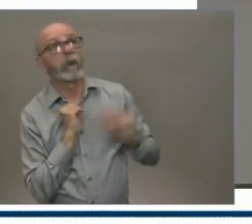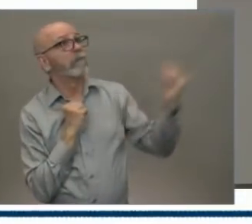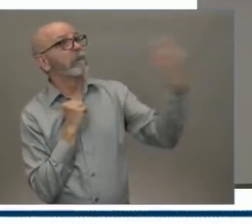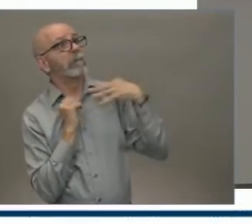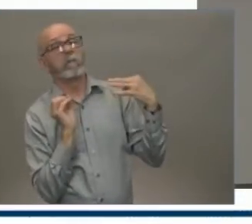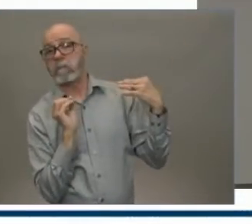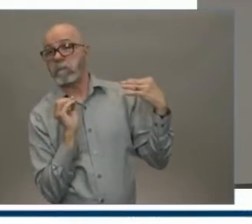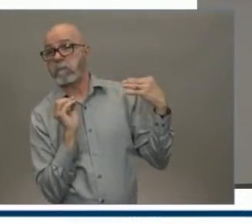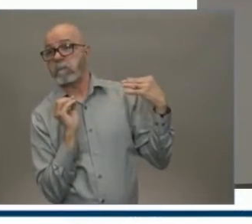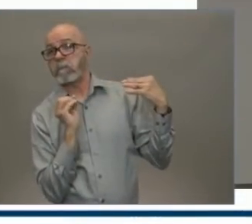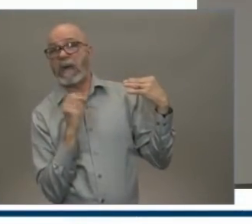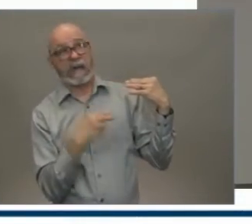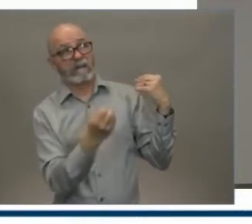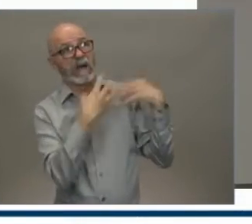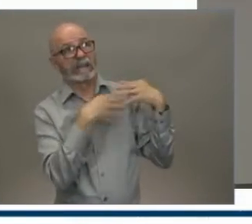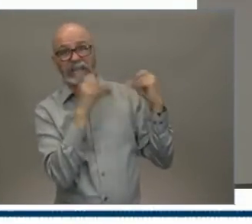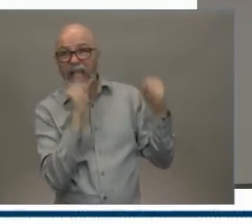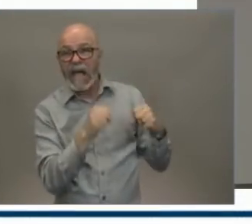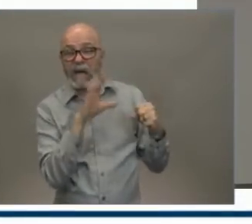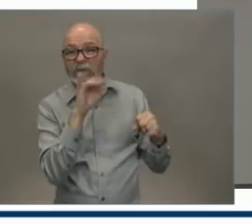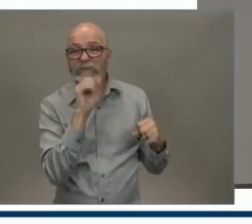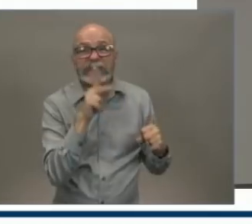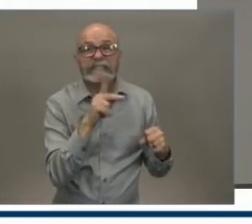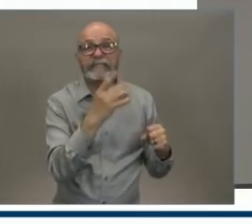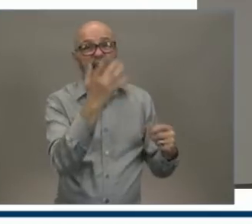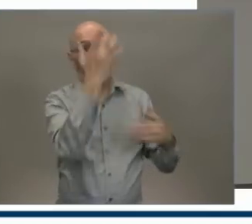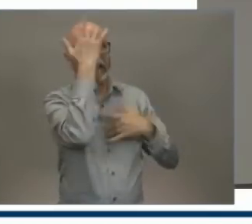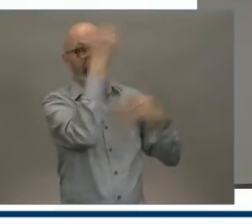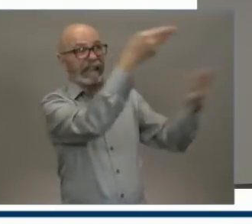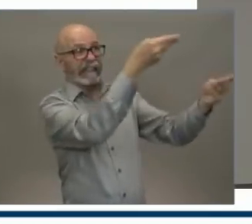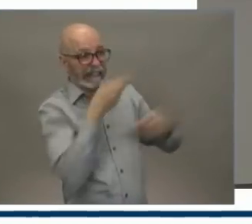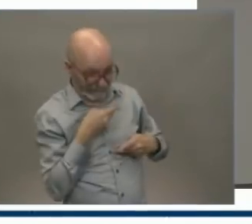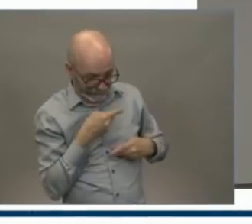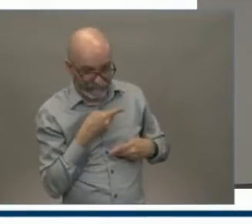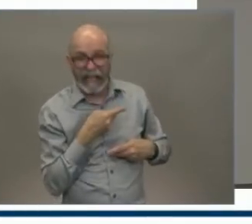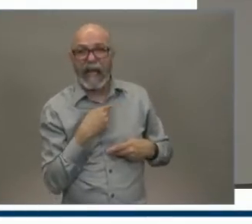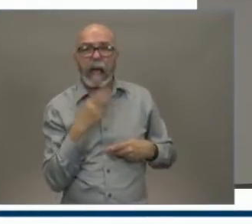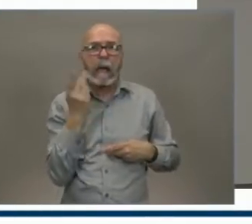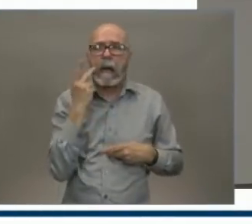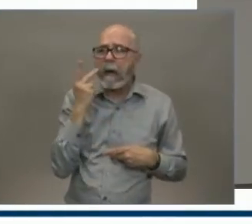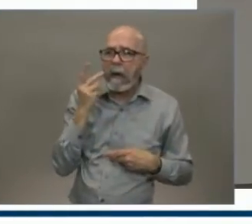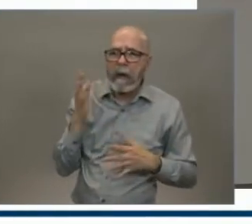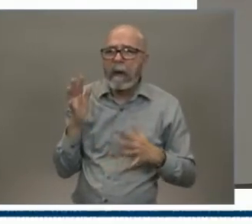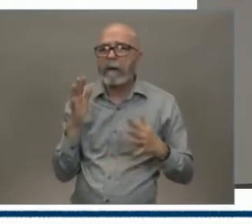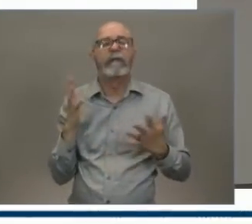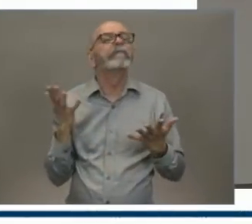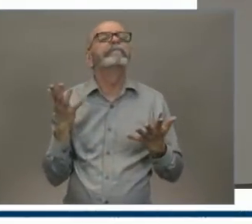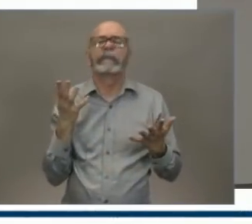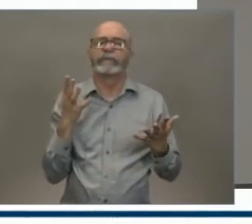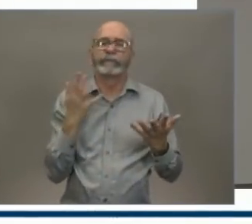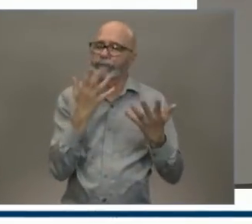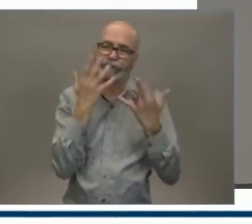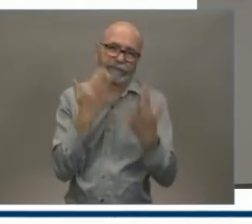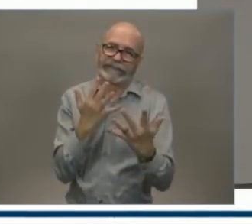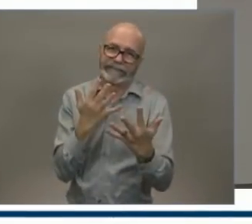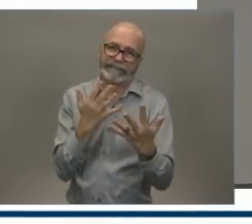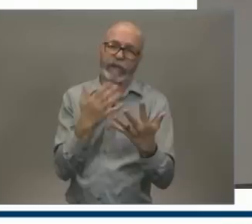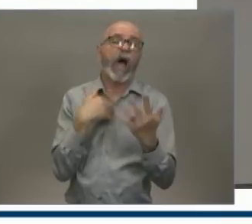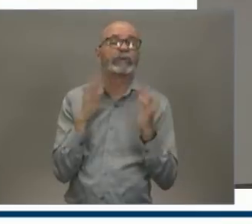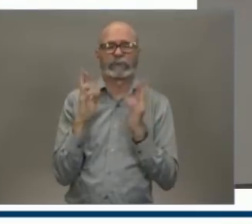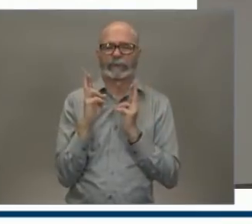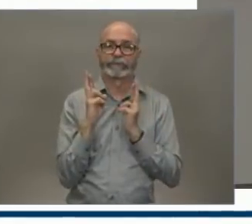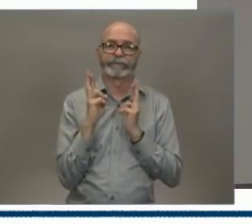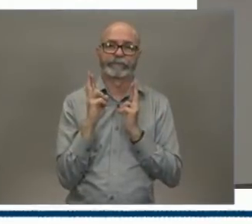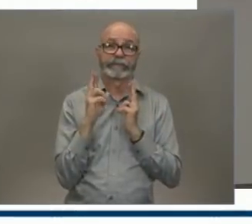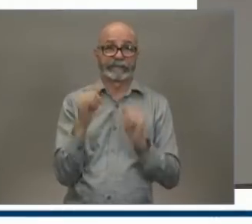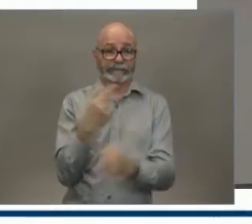being introduced into the province. But we certainly hope that over time the vaccine plays a role on reducing